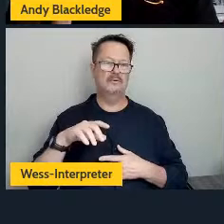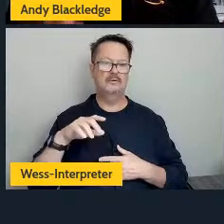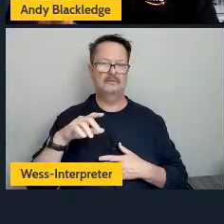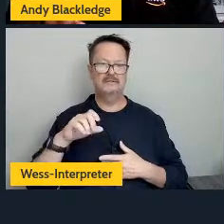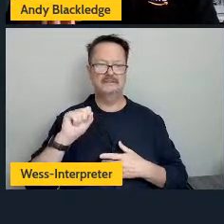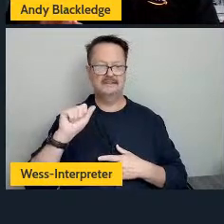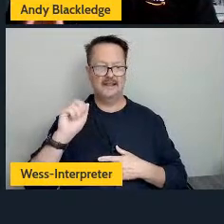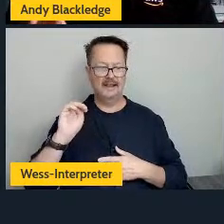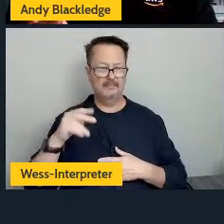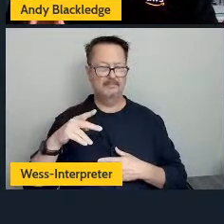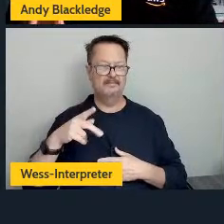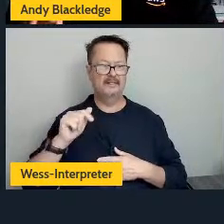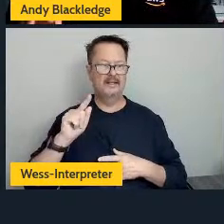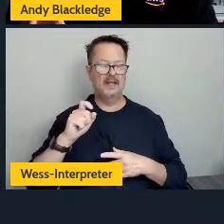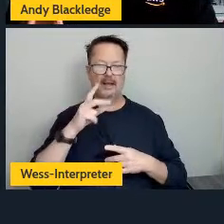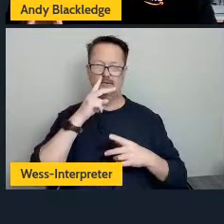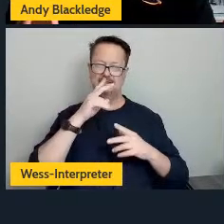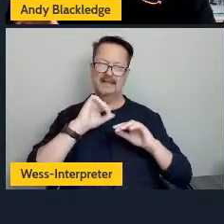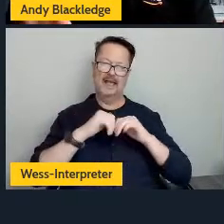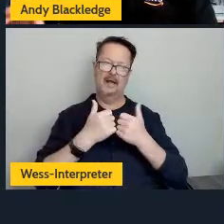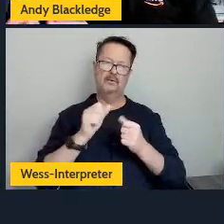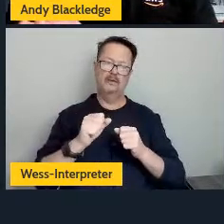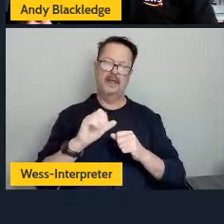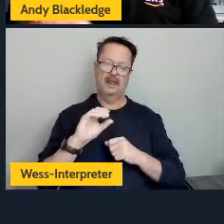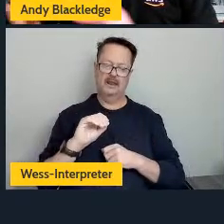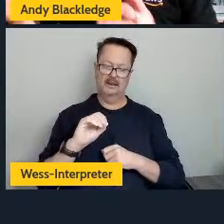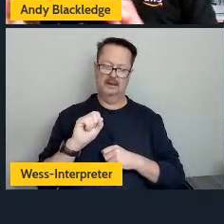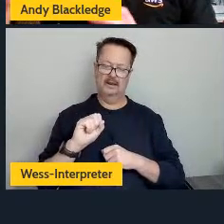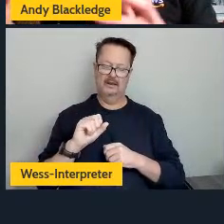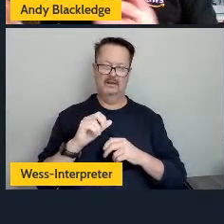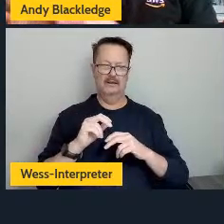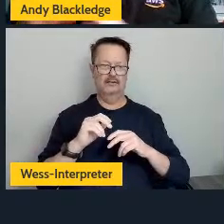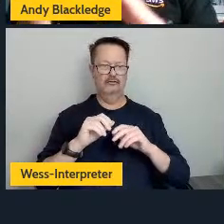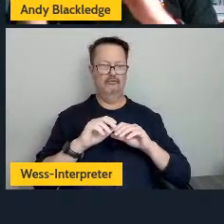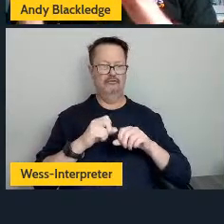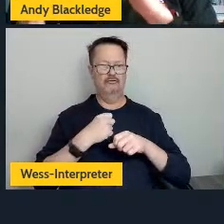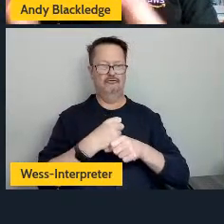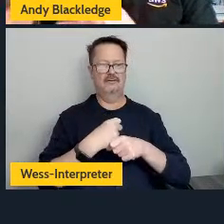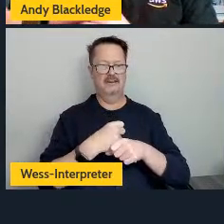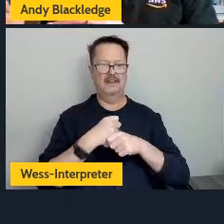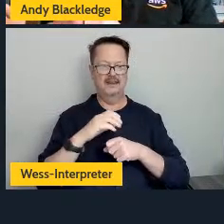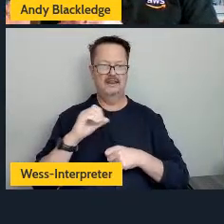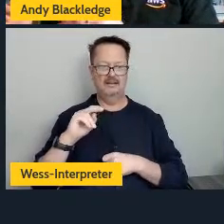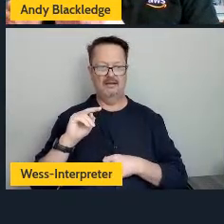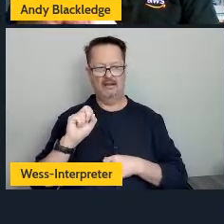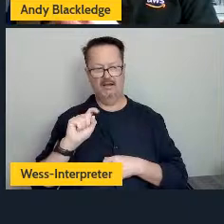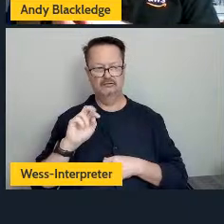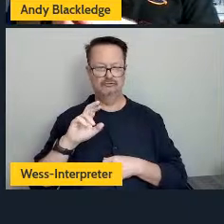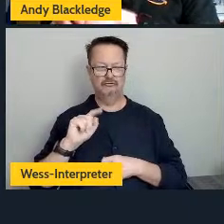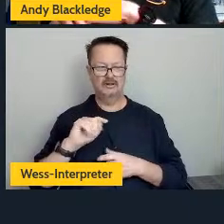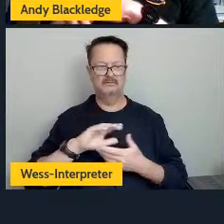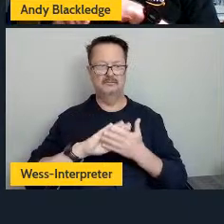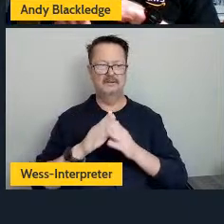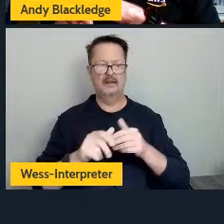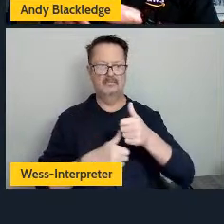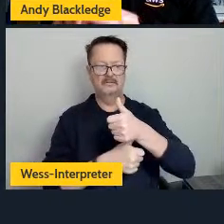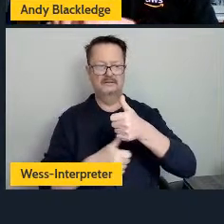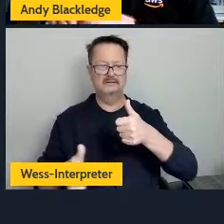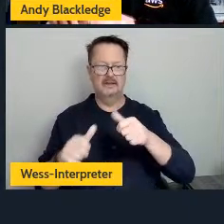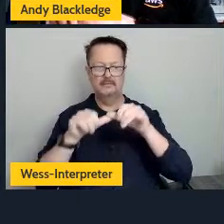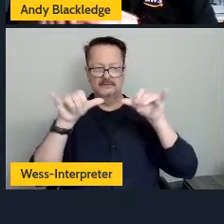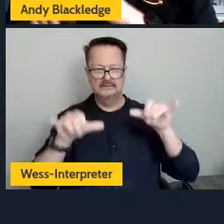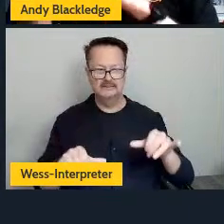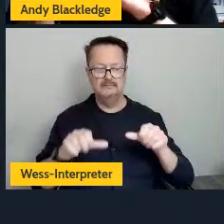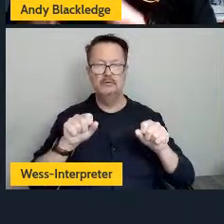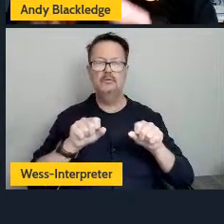could construct applications out of constructs themselves, become like subsystems. So you